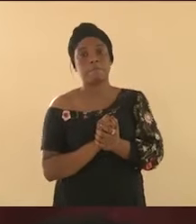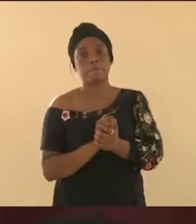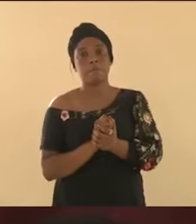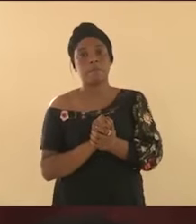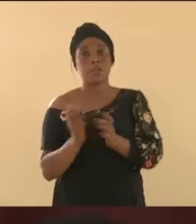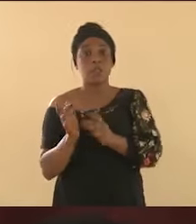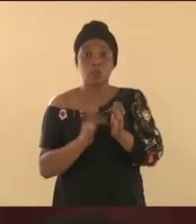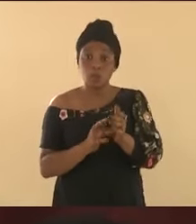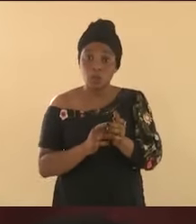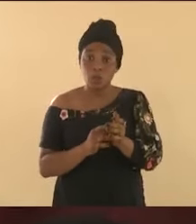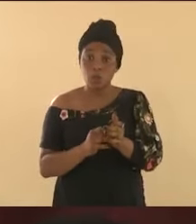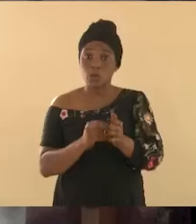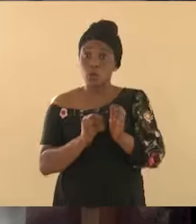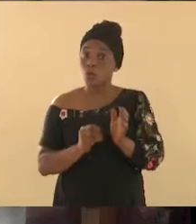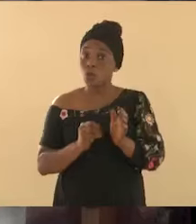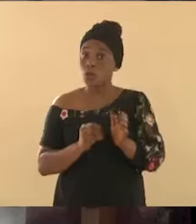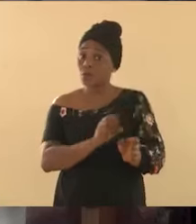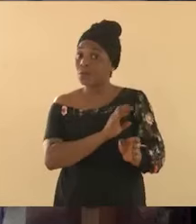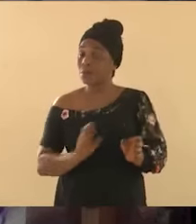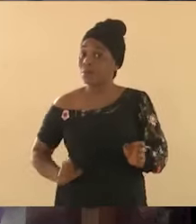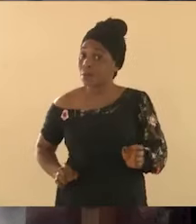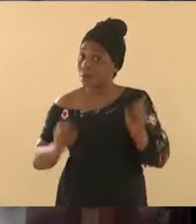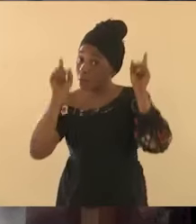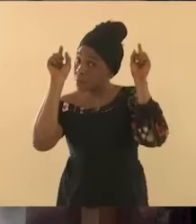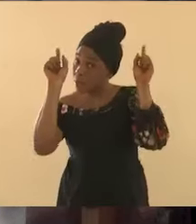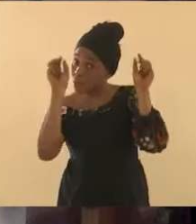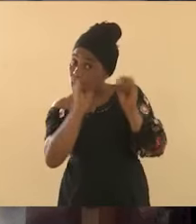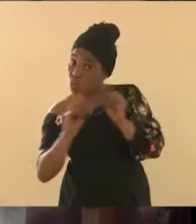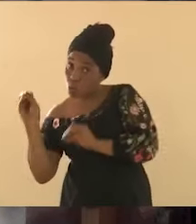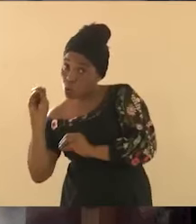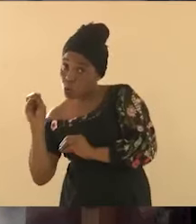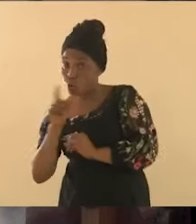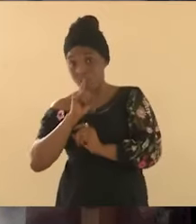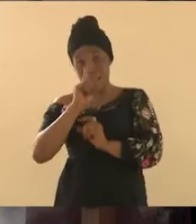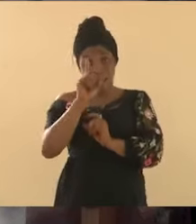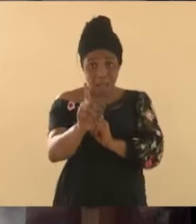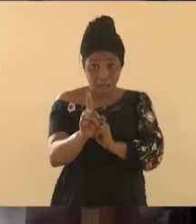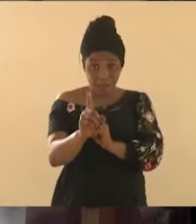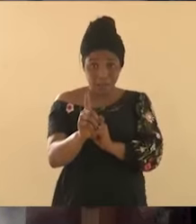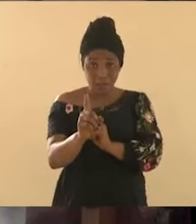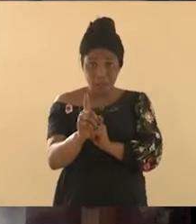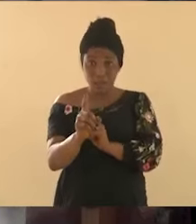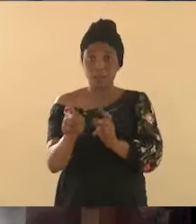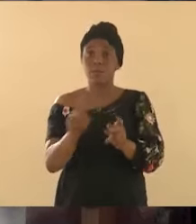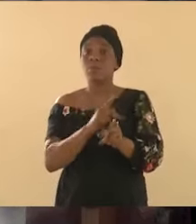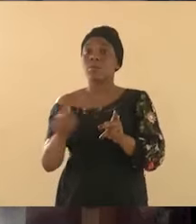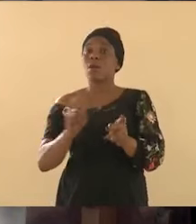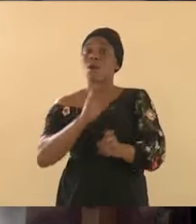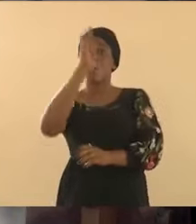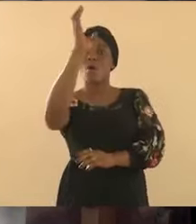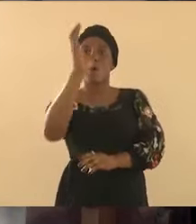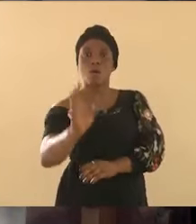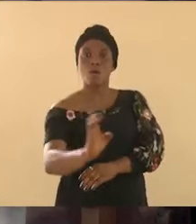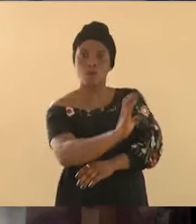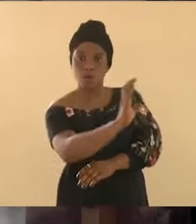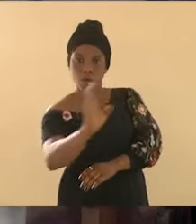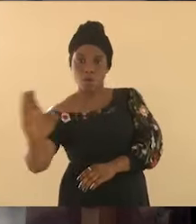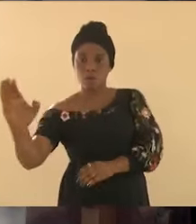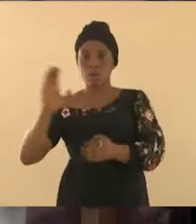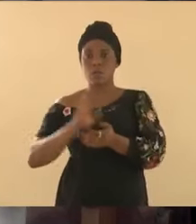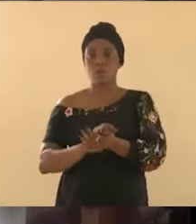waiting. Jesus' own was not just test, though. He actually pafuka on the cross.